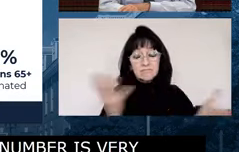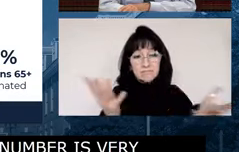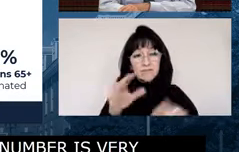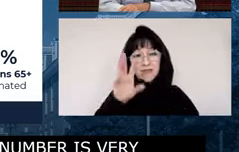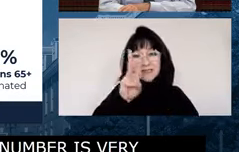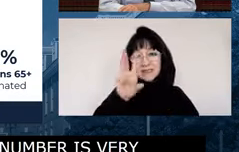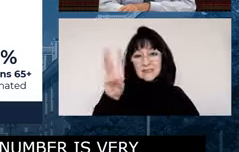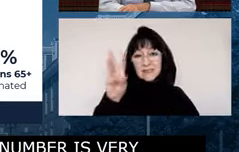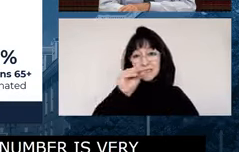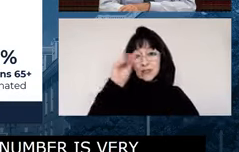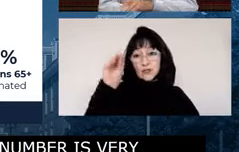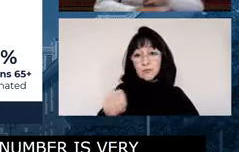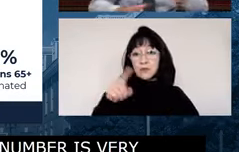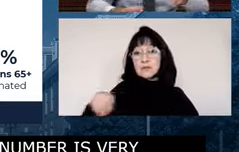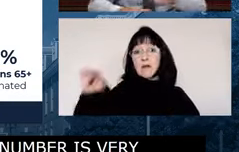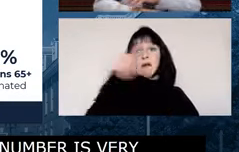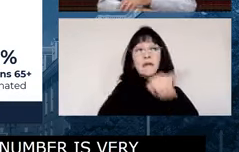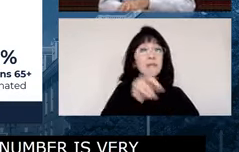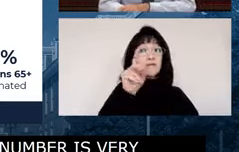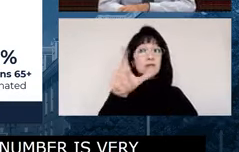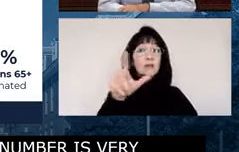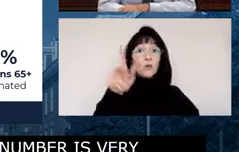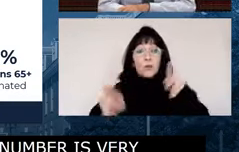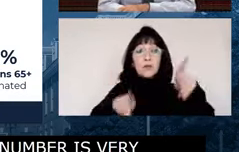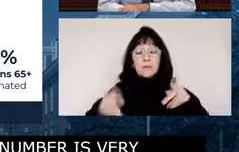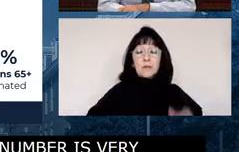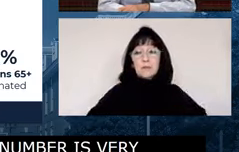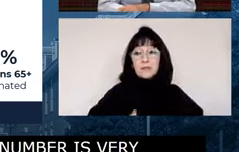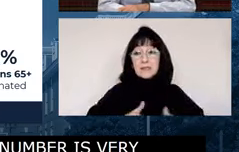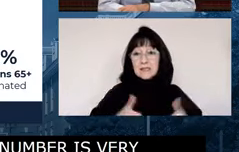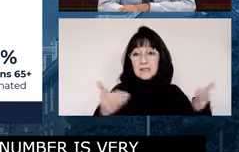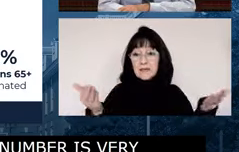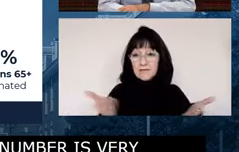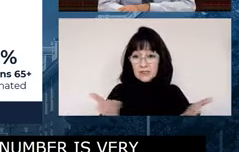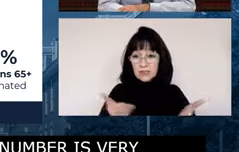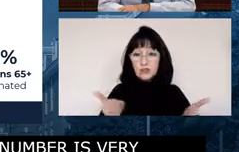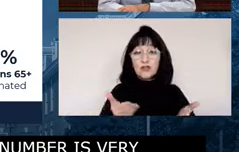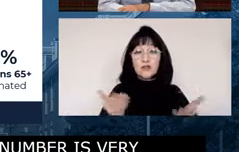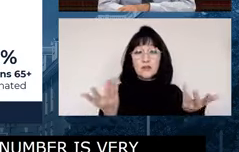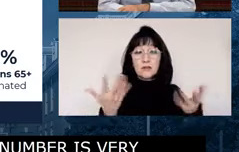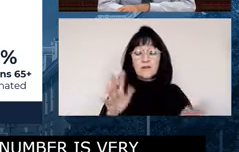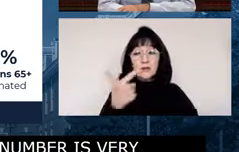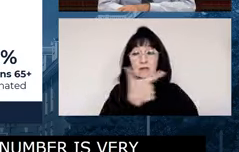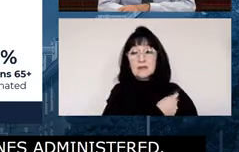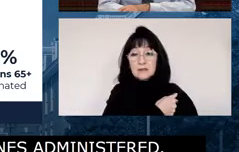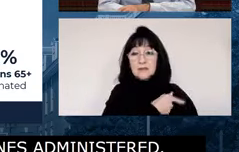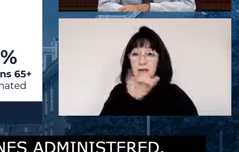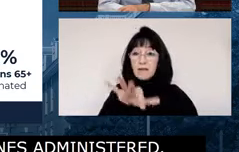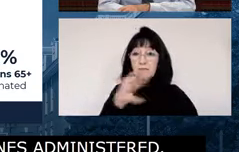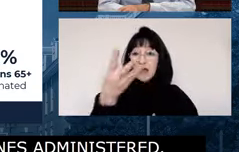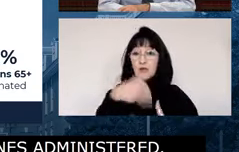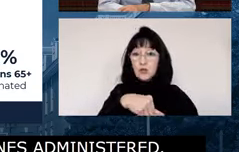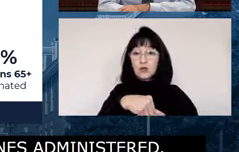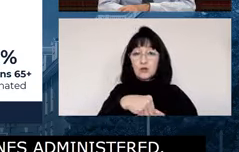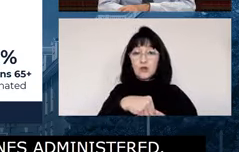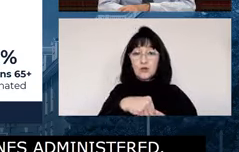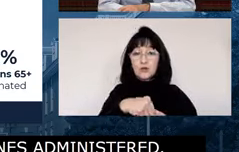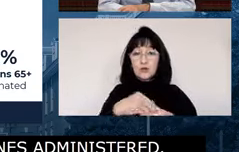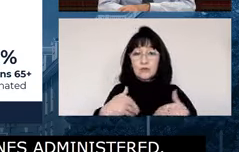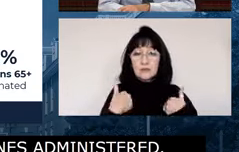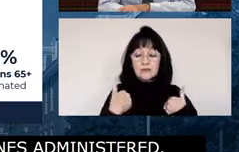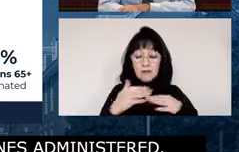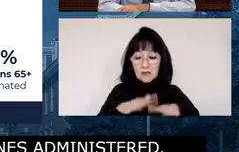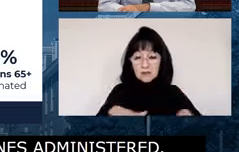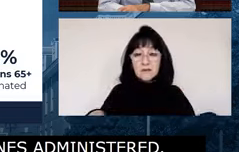of Delawareans fully vaccinated. That includes the little ones that aren't eligible yet. You can see the numbers there for those eligible, 5 and